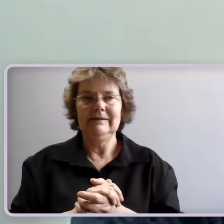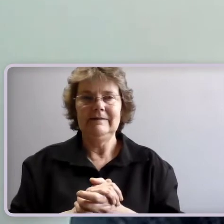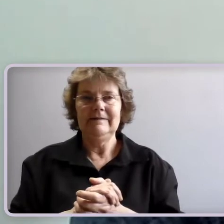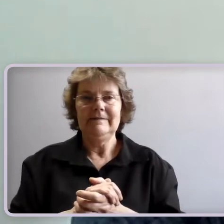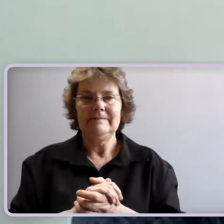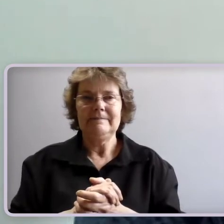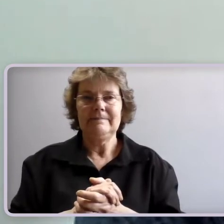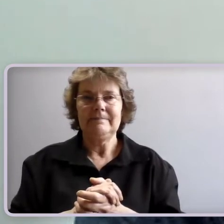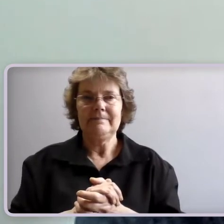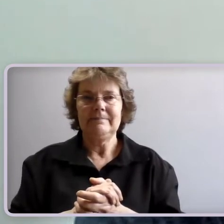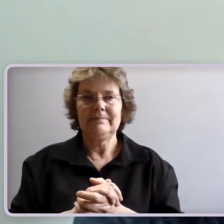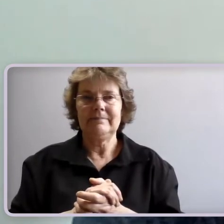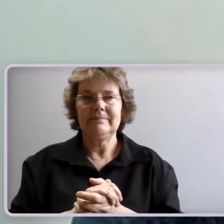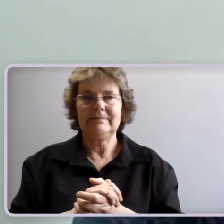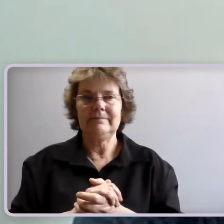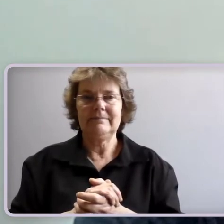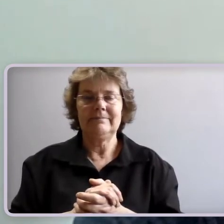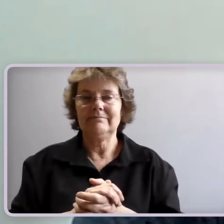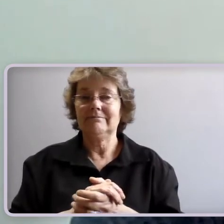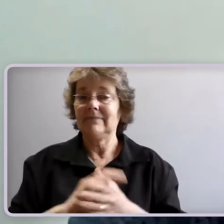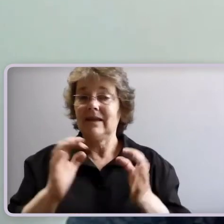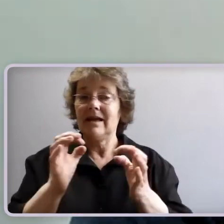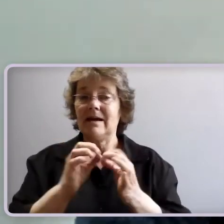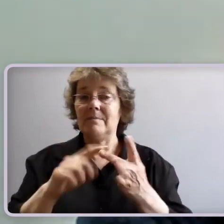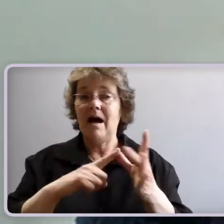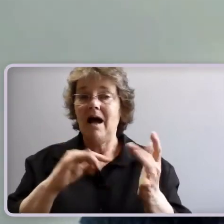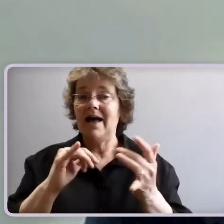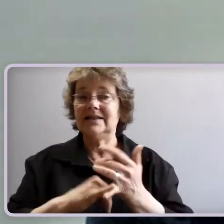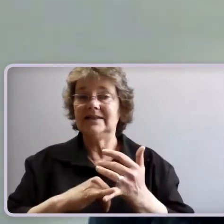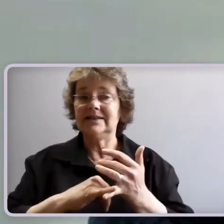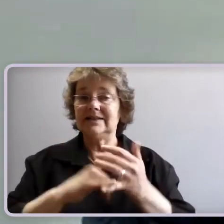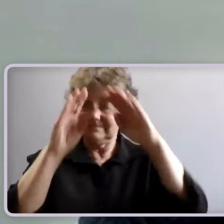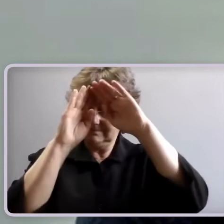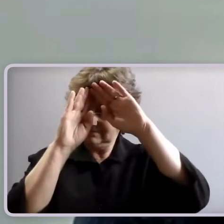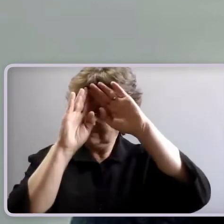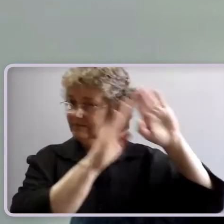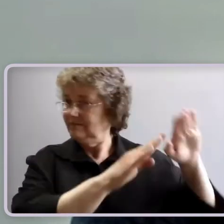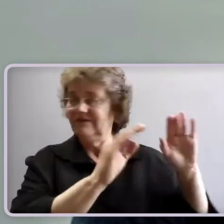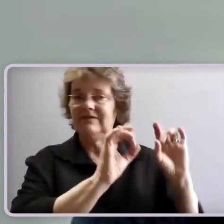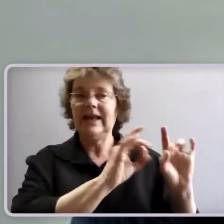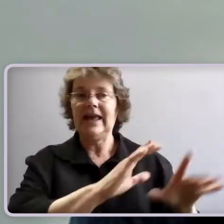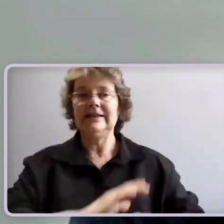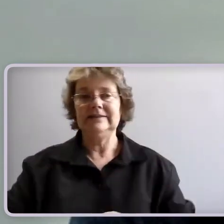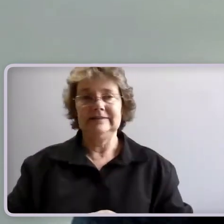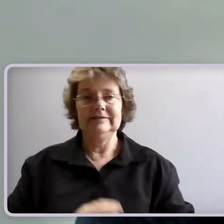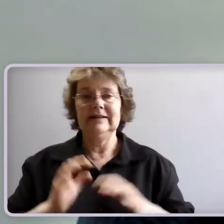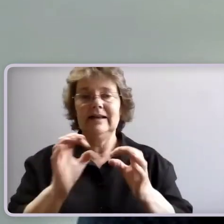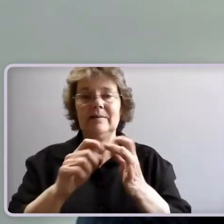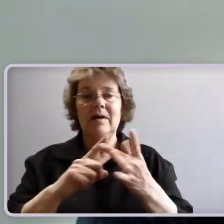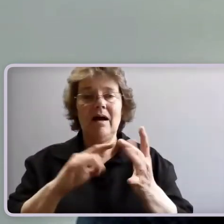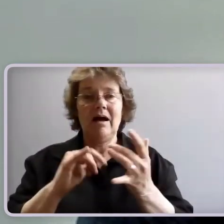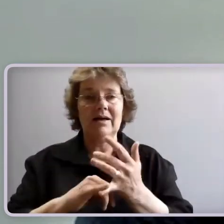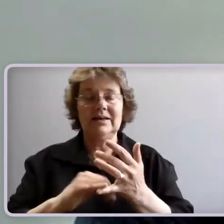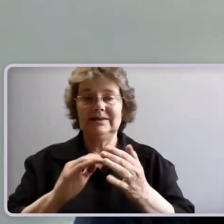your previous bias behind on what disability and I guess your